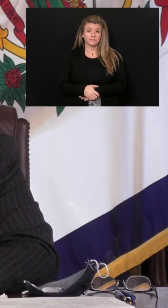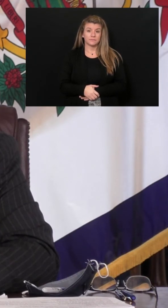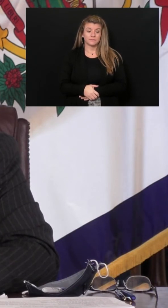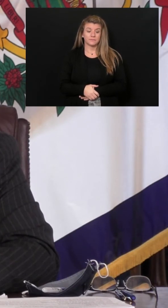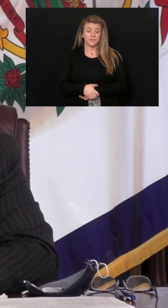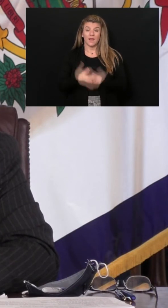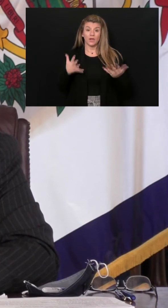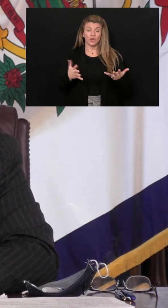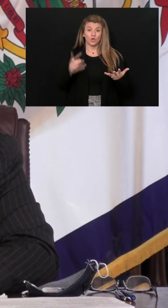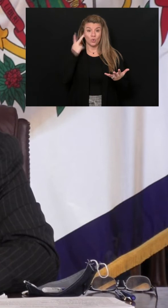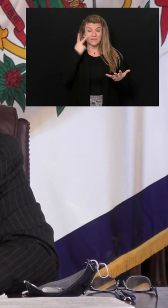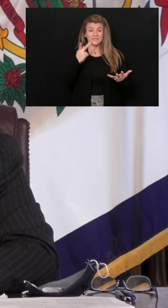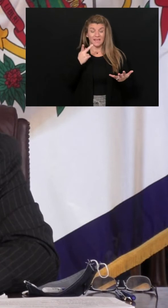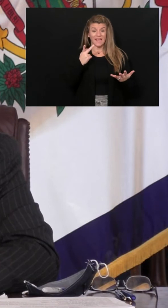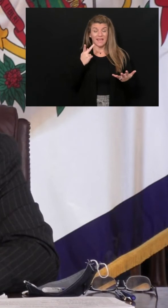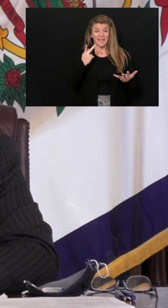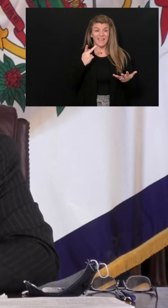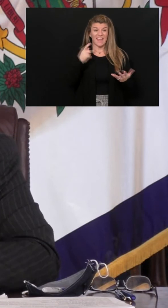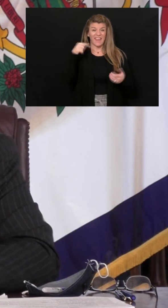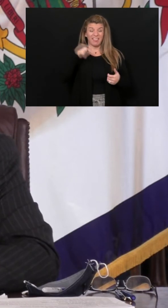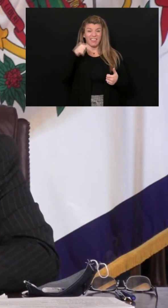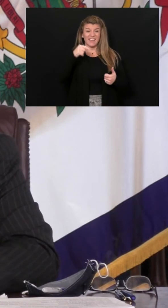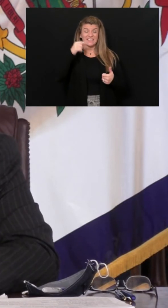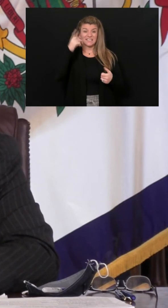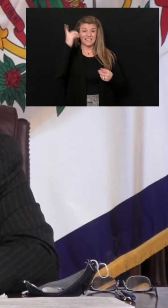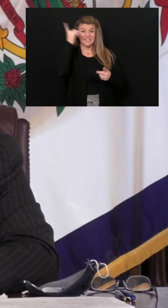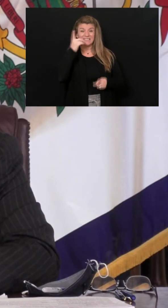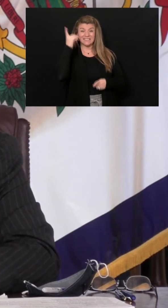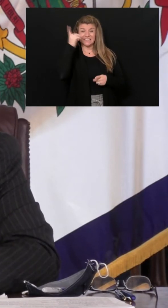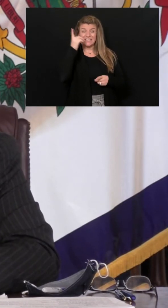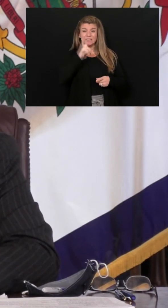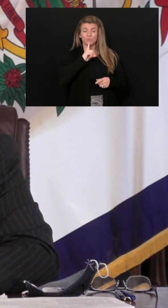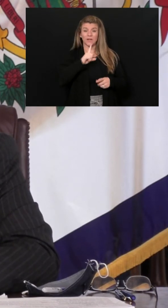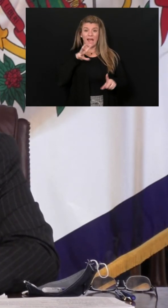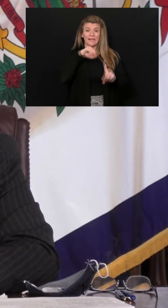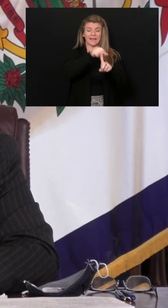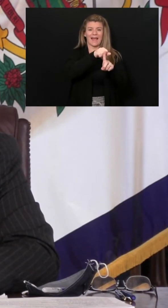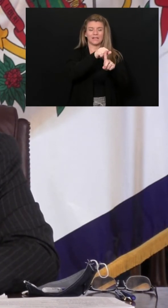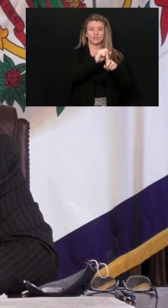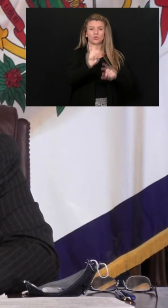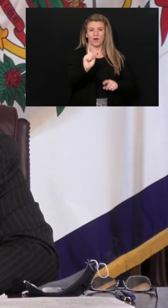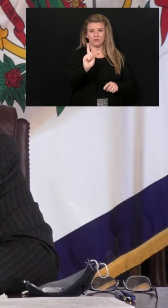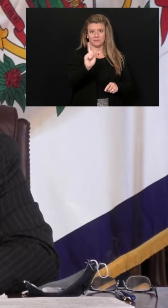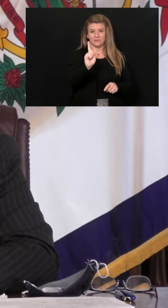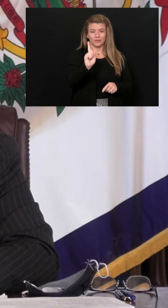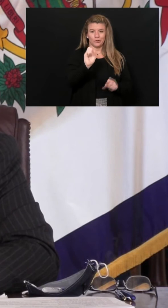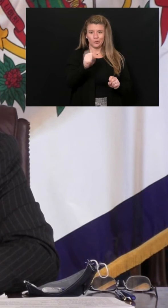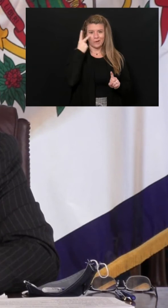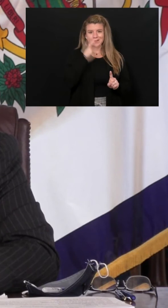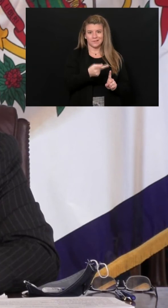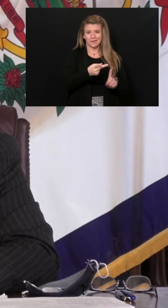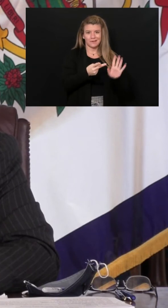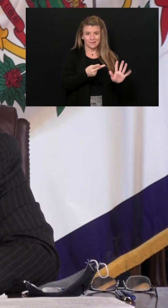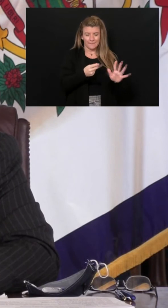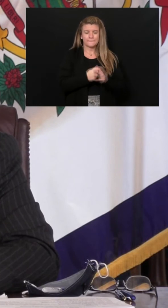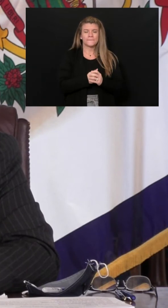You can see where this terrible killer attacks. And we'll get to that in just one second. We